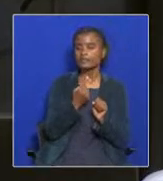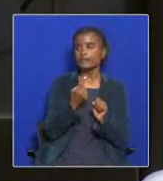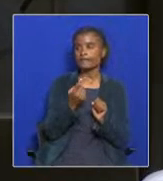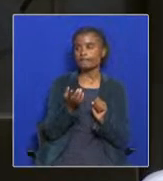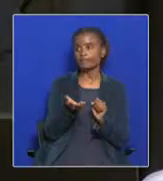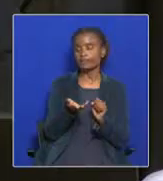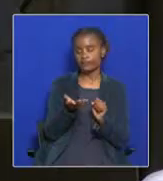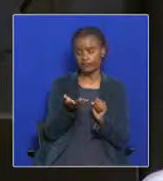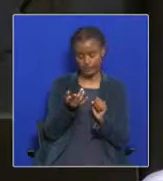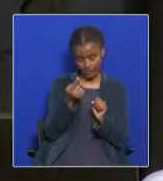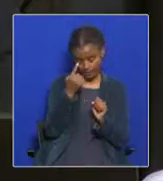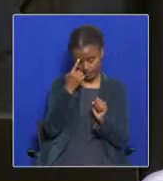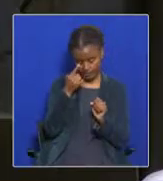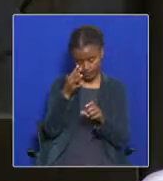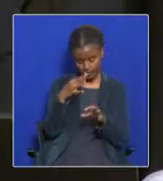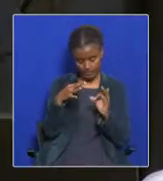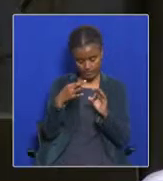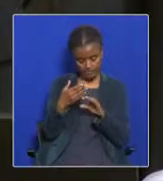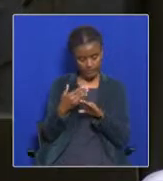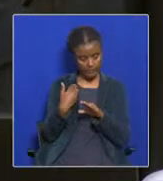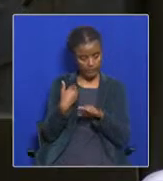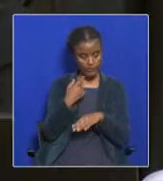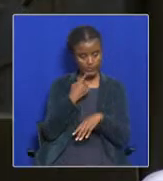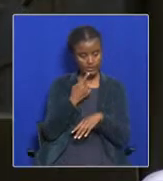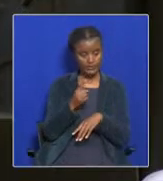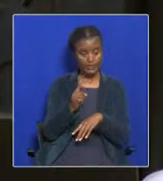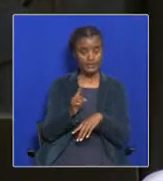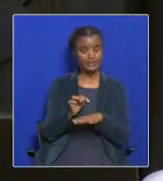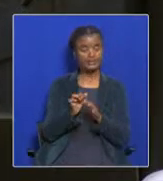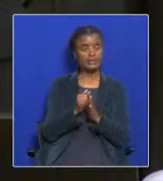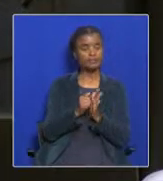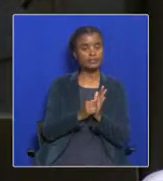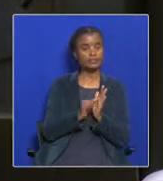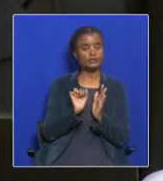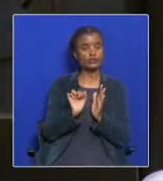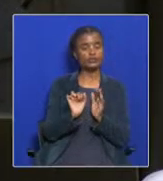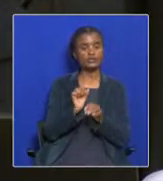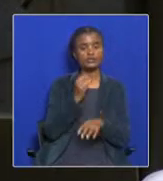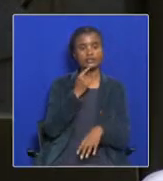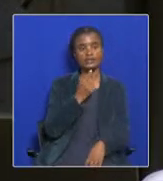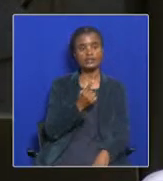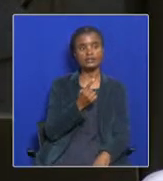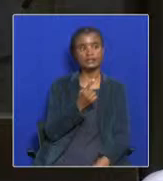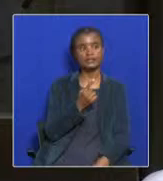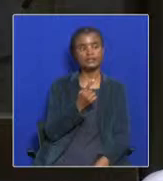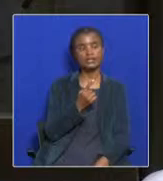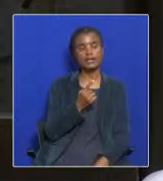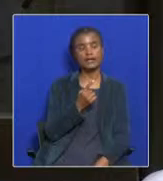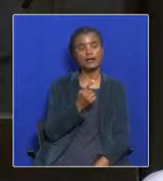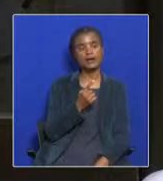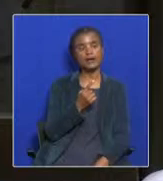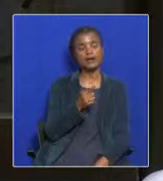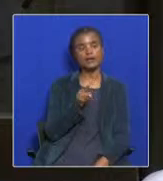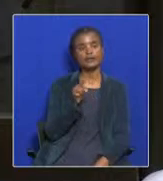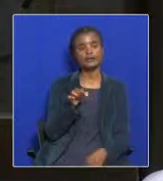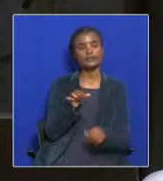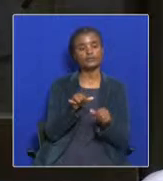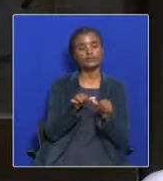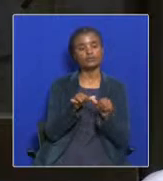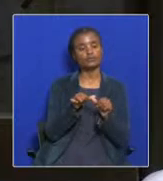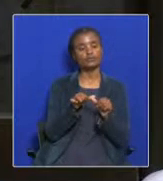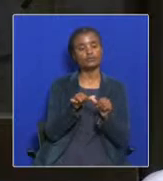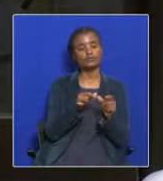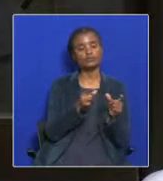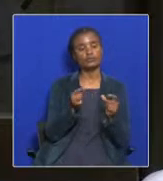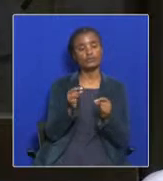explained earlier, you say, in fact, your statement says, I proceeded to the CHC depot. I